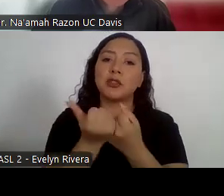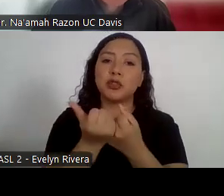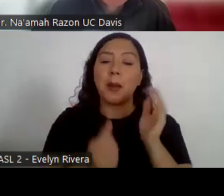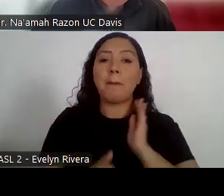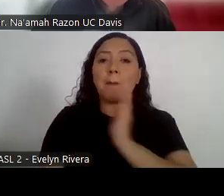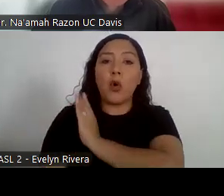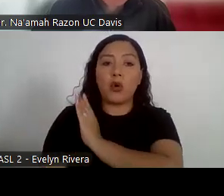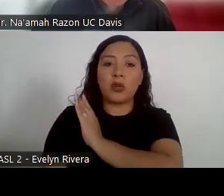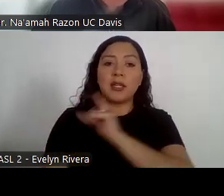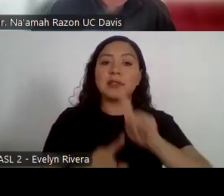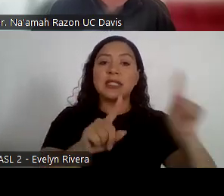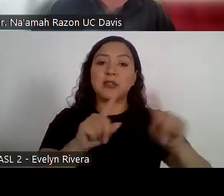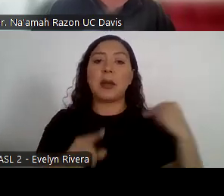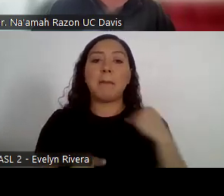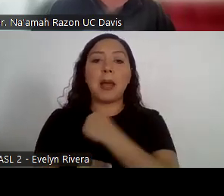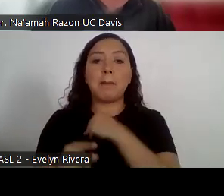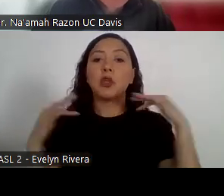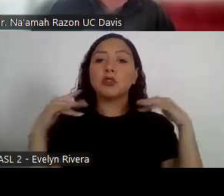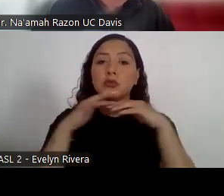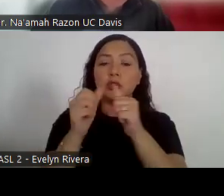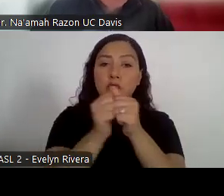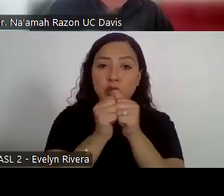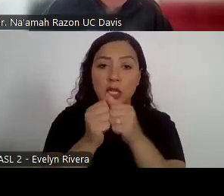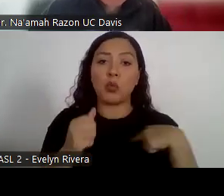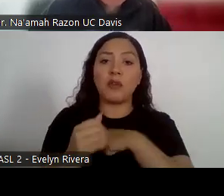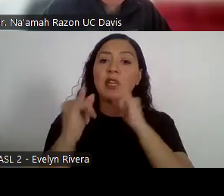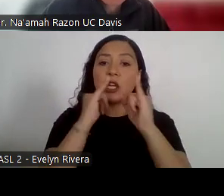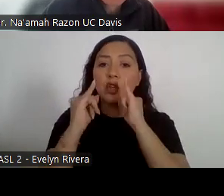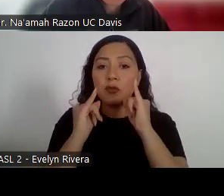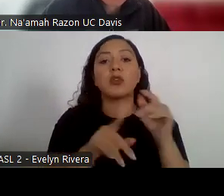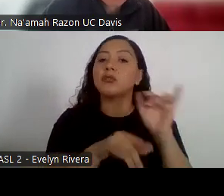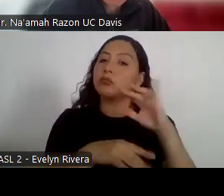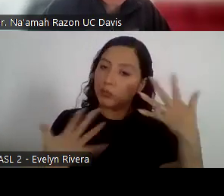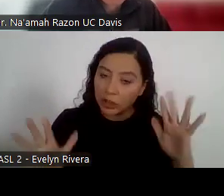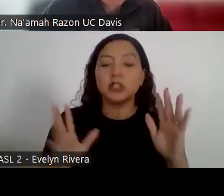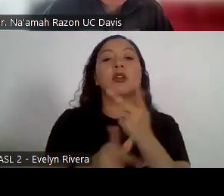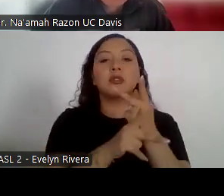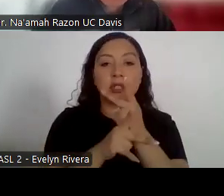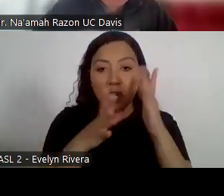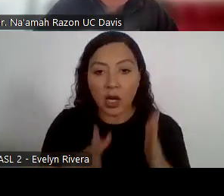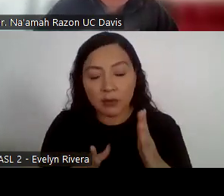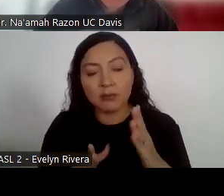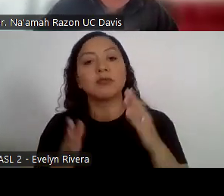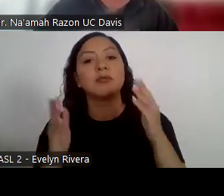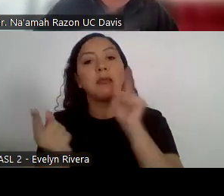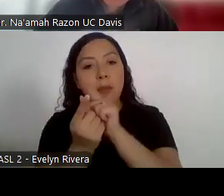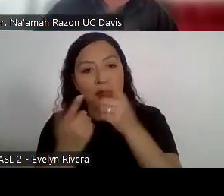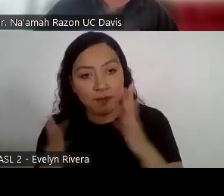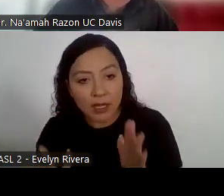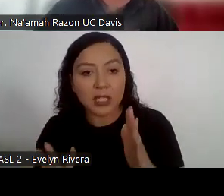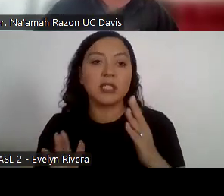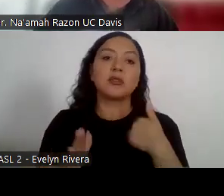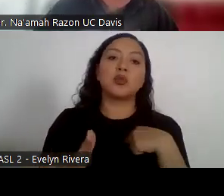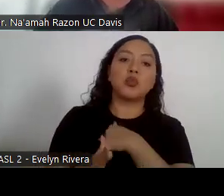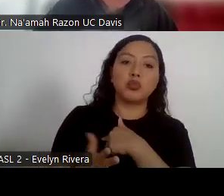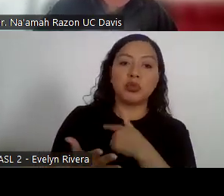members from organizations that we've interviewed, and caregivers as well. We're thinking about policy briefs and memos, a statewide